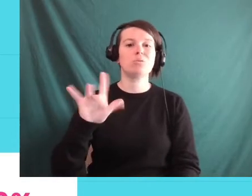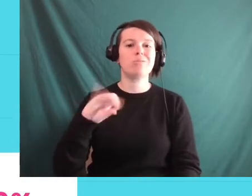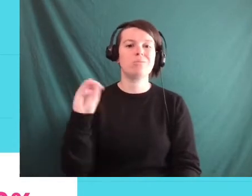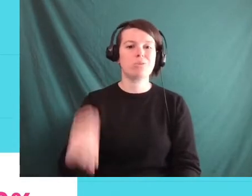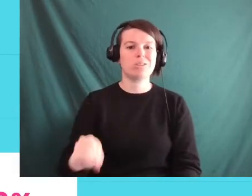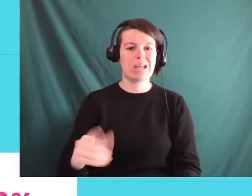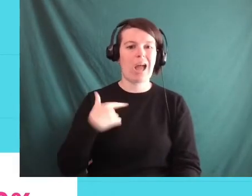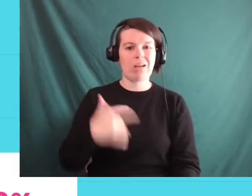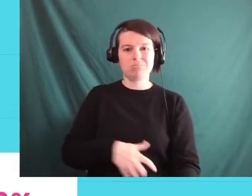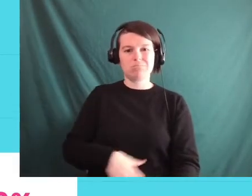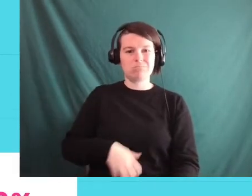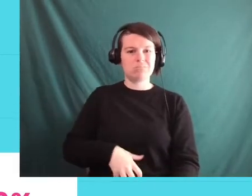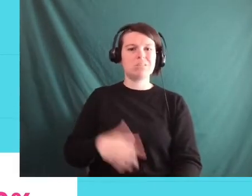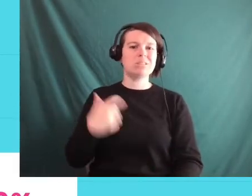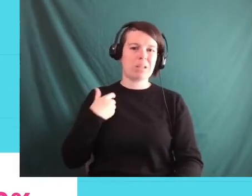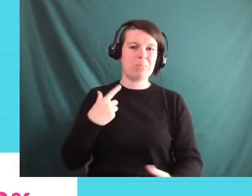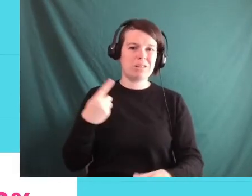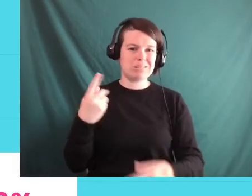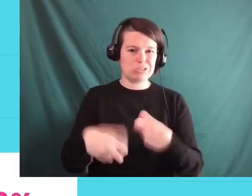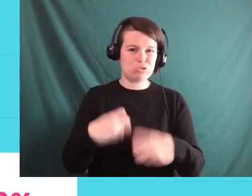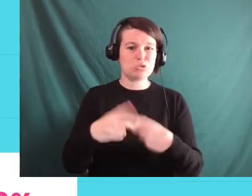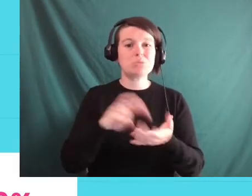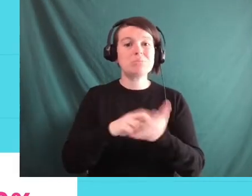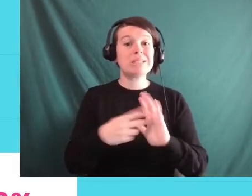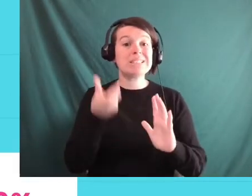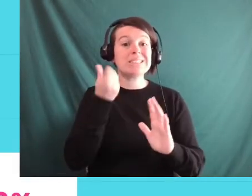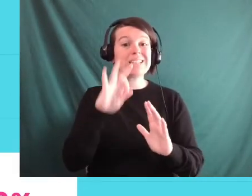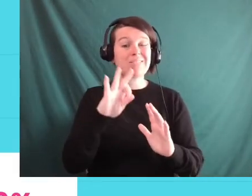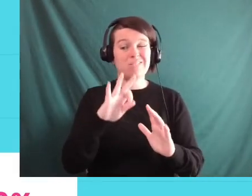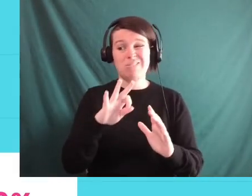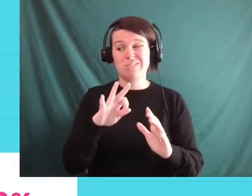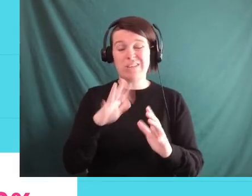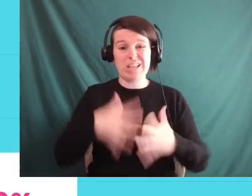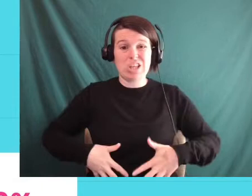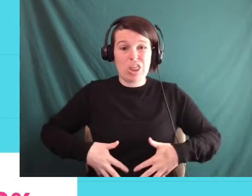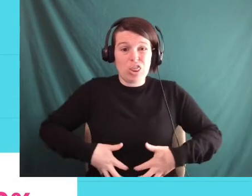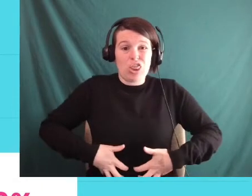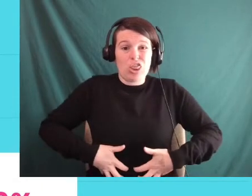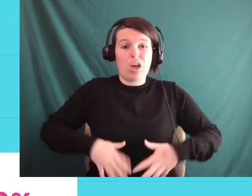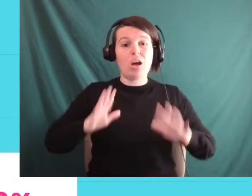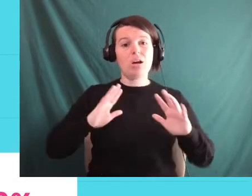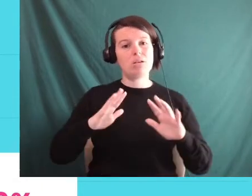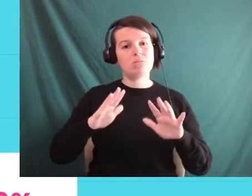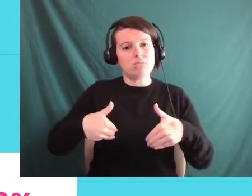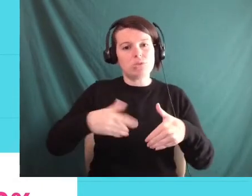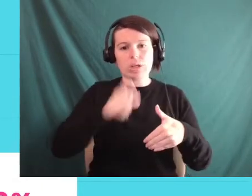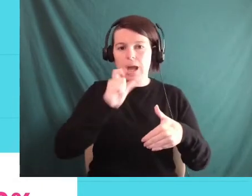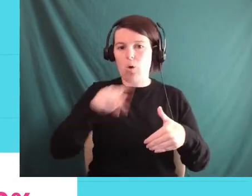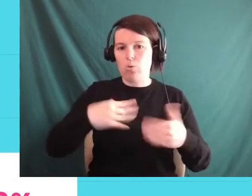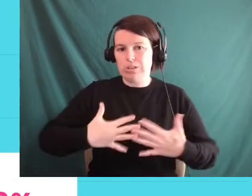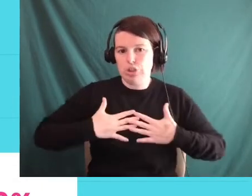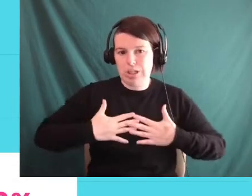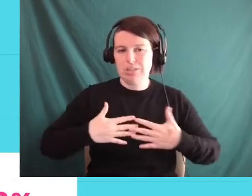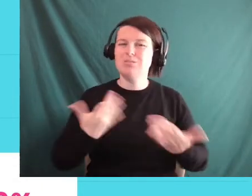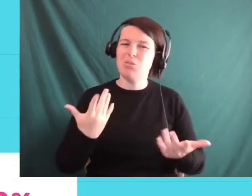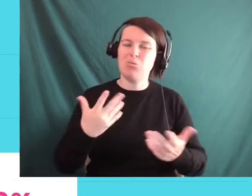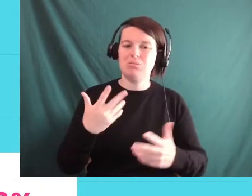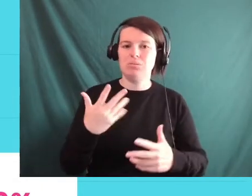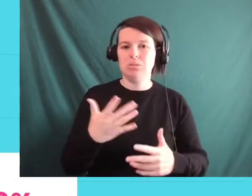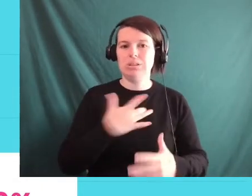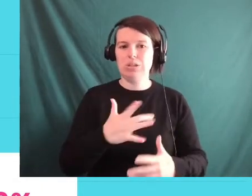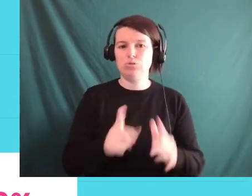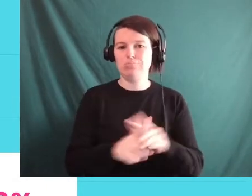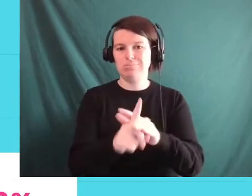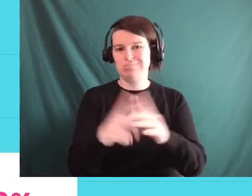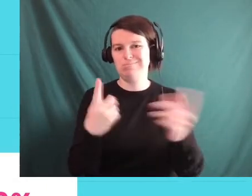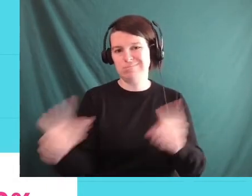their binder, which often happens if you have a binder that is also compressing your stomach and not just your chest. So